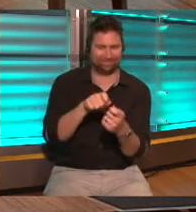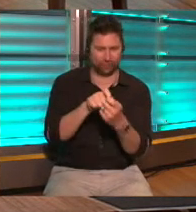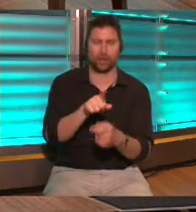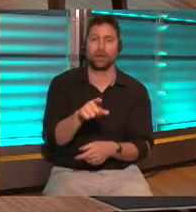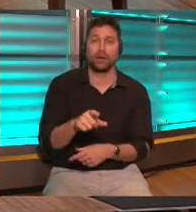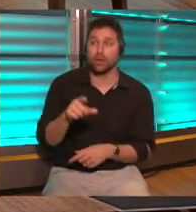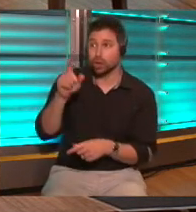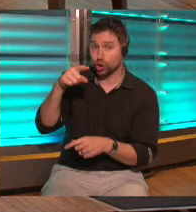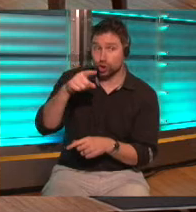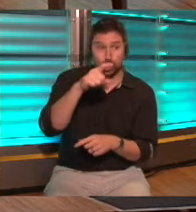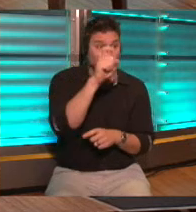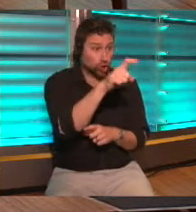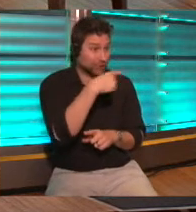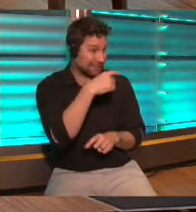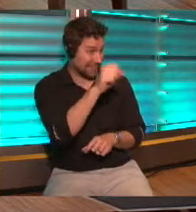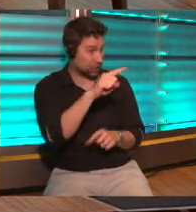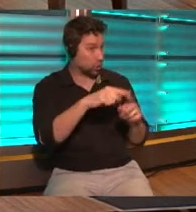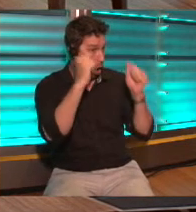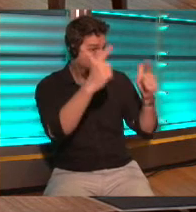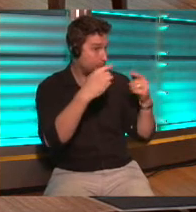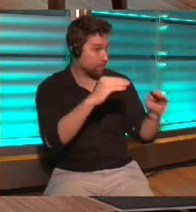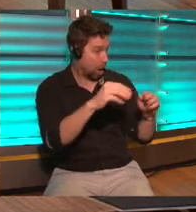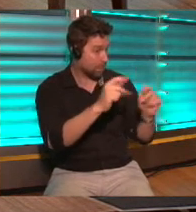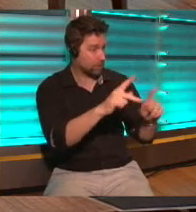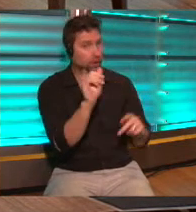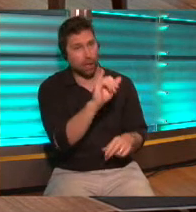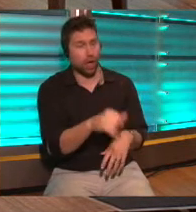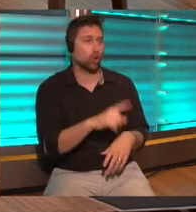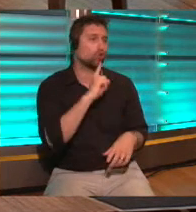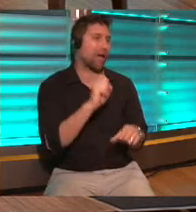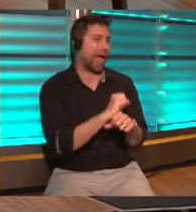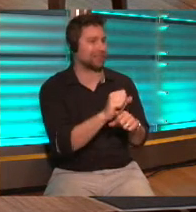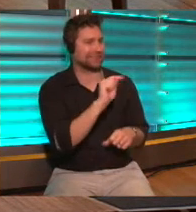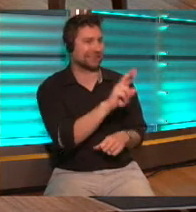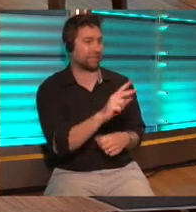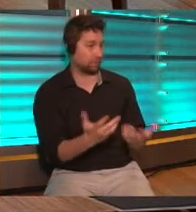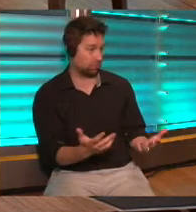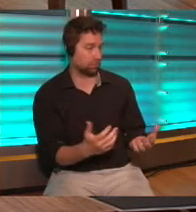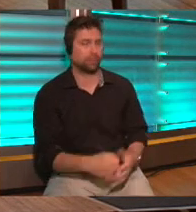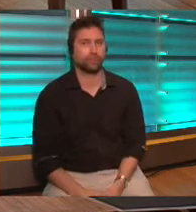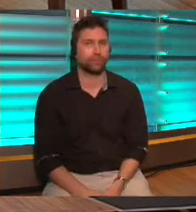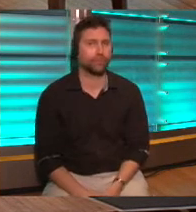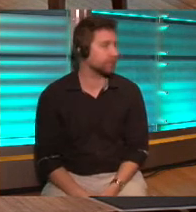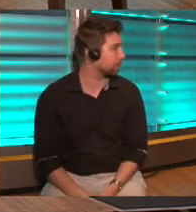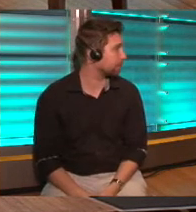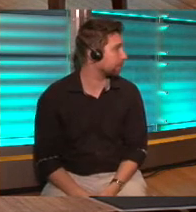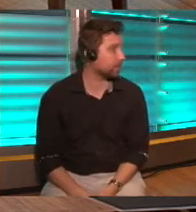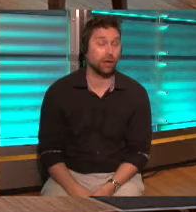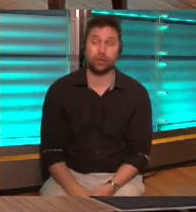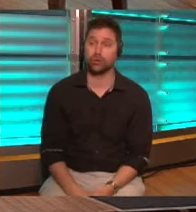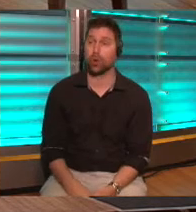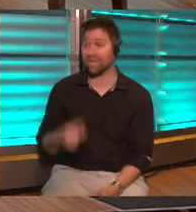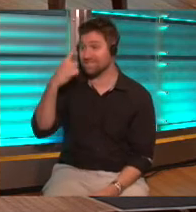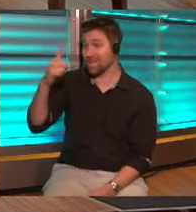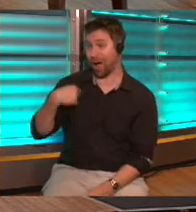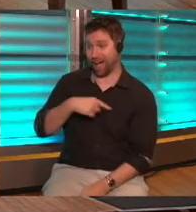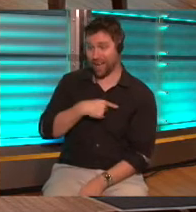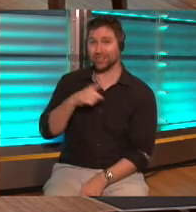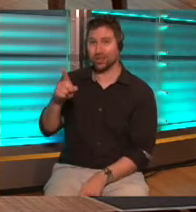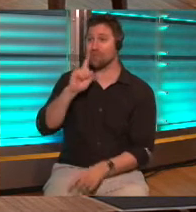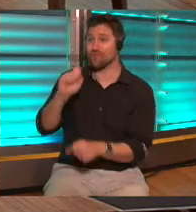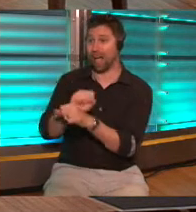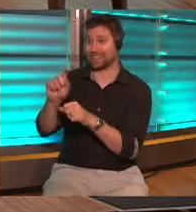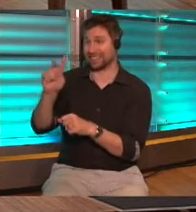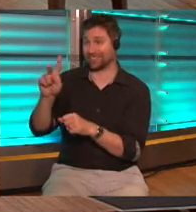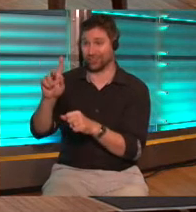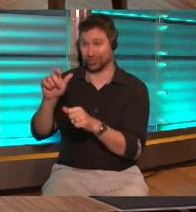to all marketing opportunities, i.e. reality TV? I would say, so for us, the reality television show came about in a